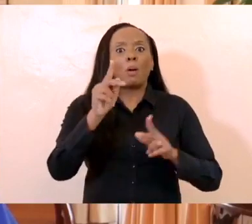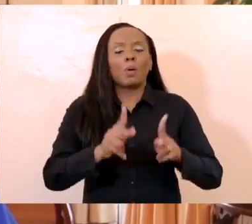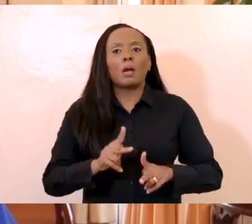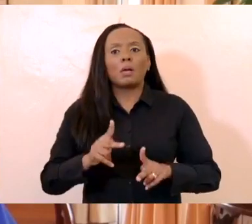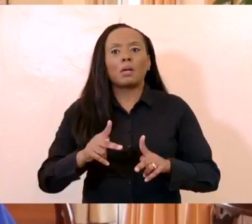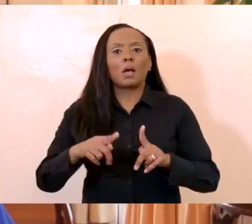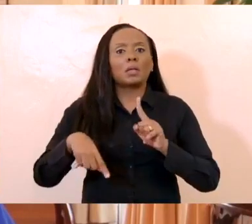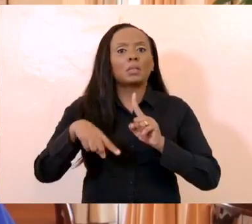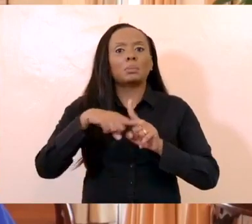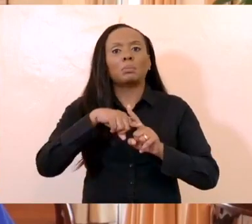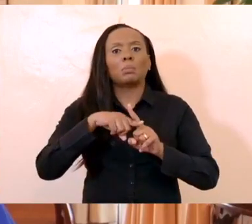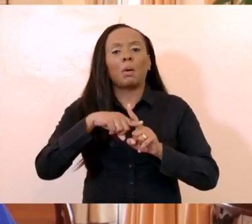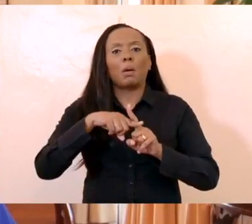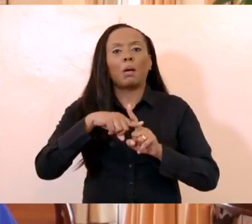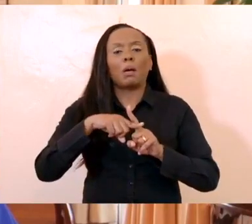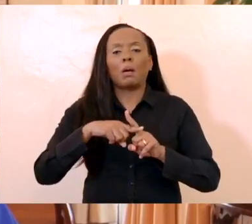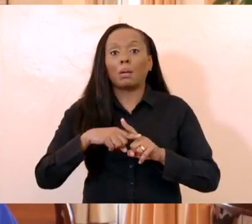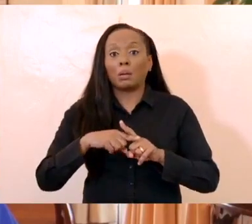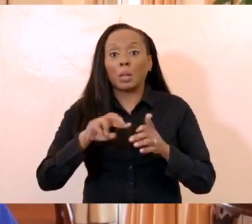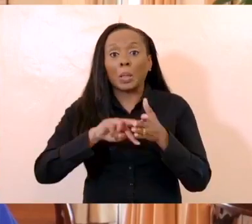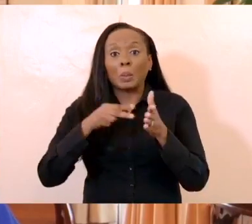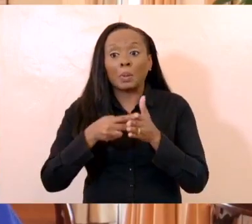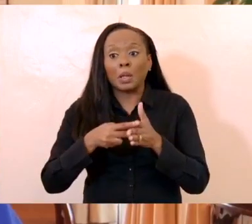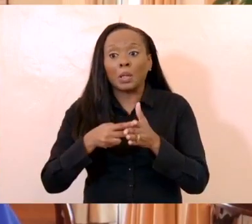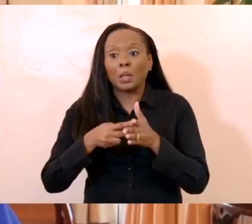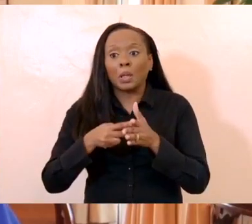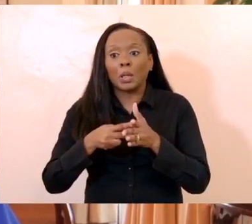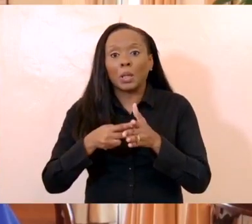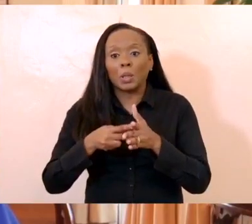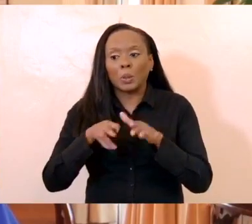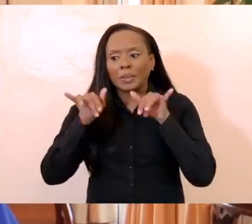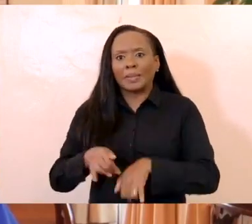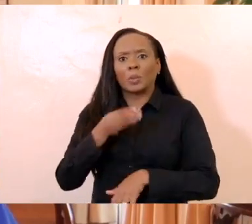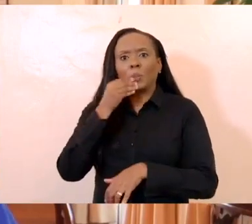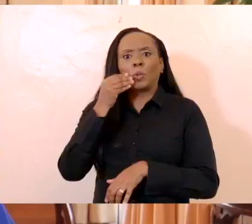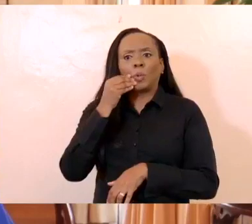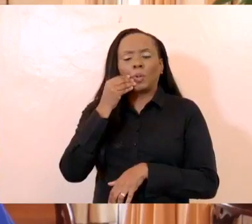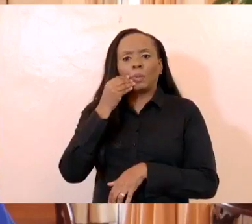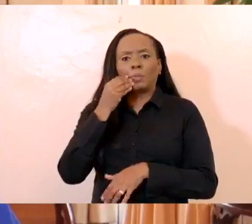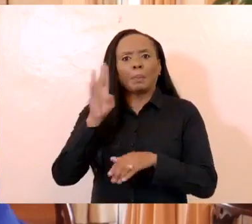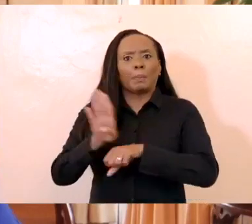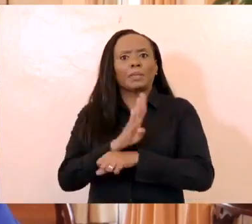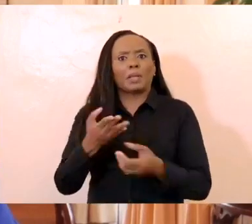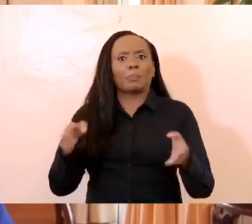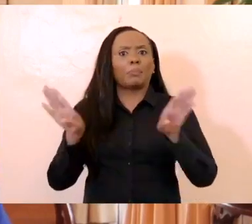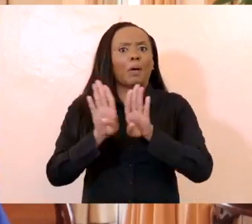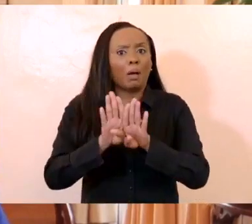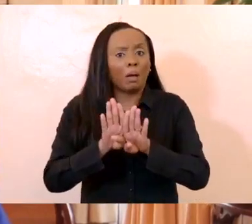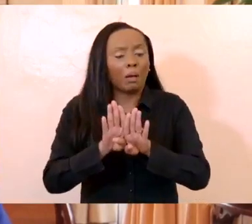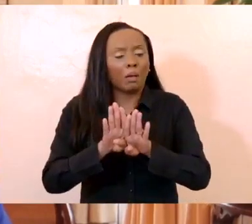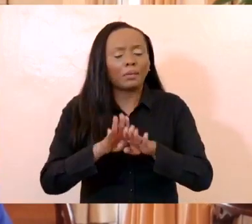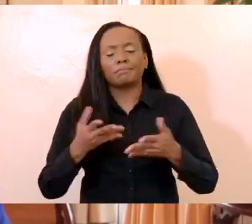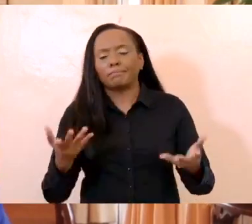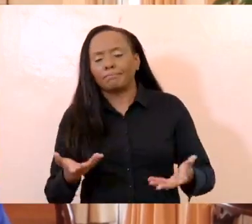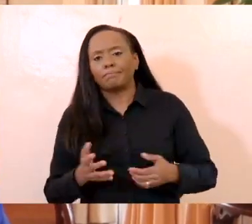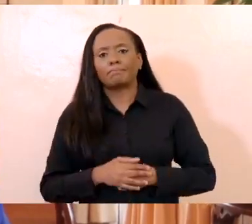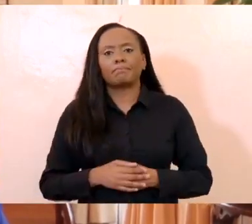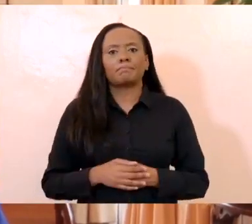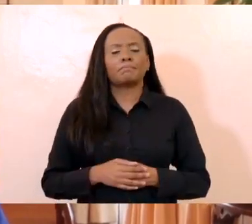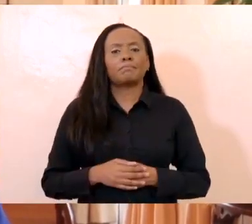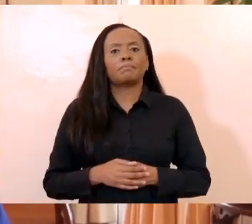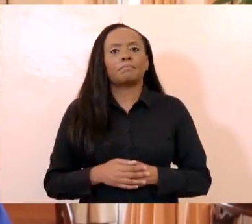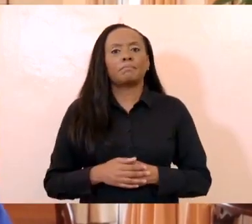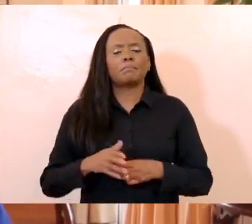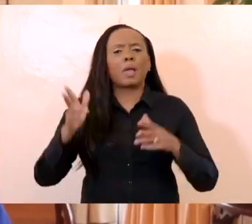tests positive? Does it mean that you stop work? Does it mean that the place shuts down? We've heard a lot about contact